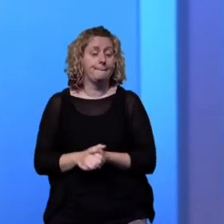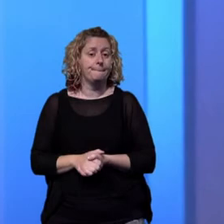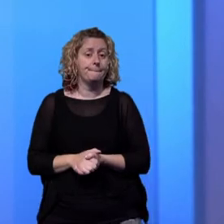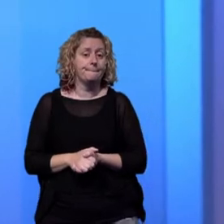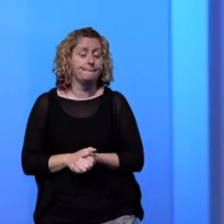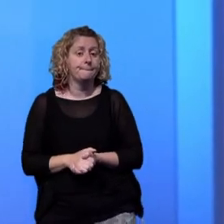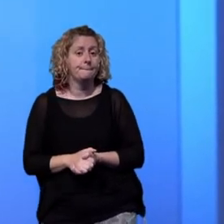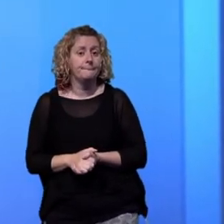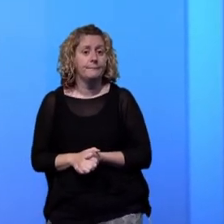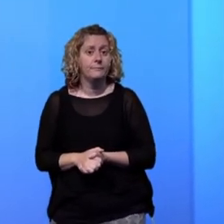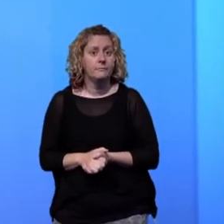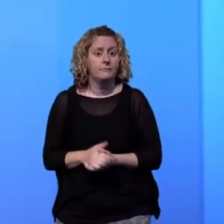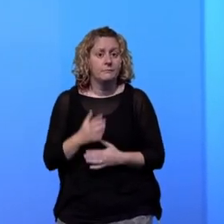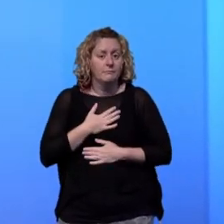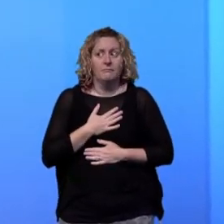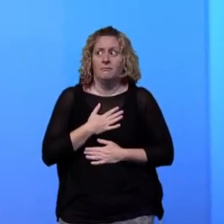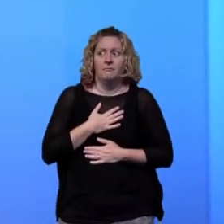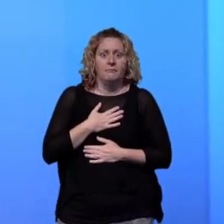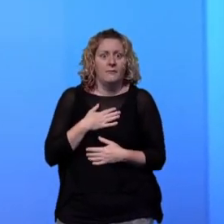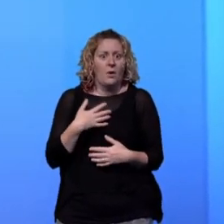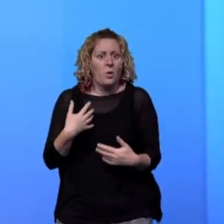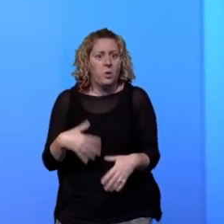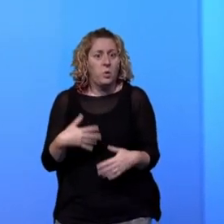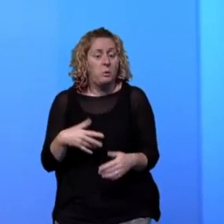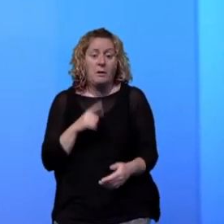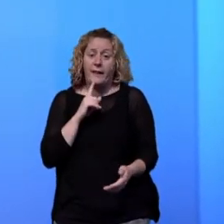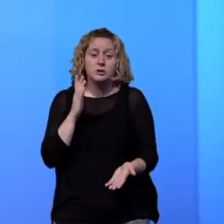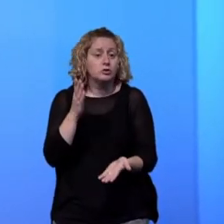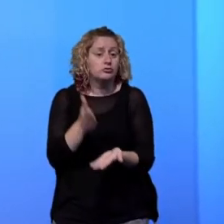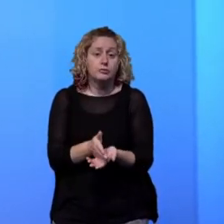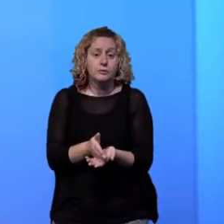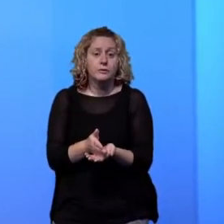Brothers and sisters, that's overwhelming, but it's the truth of Ephesians 1.